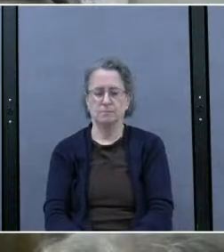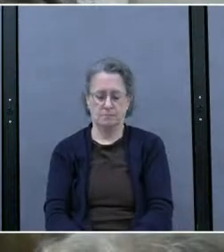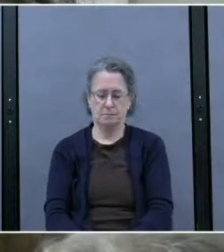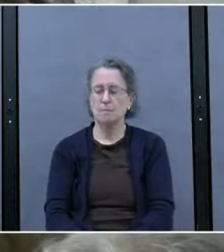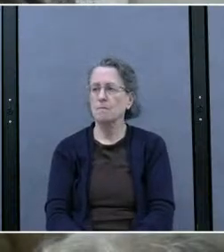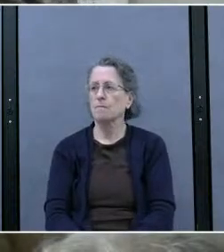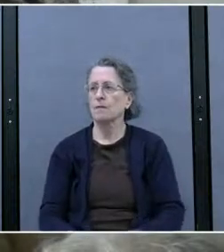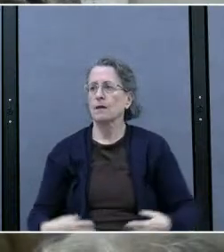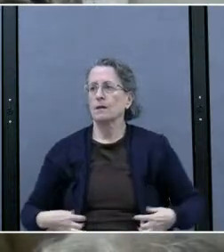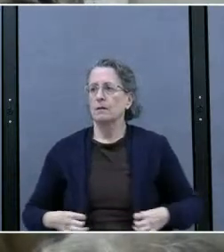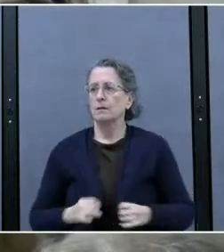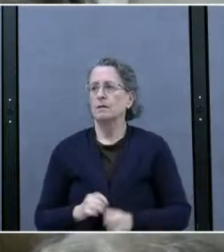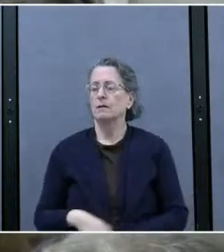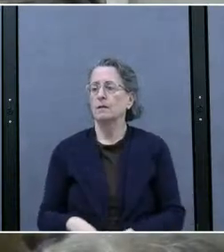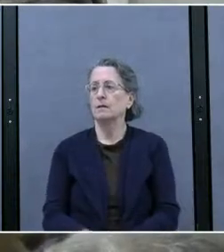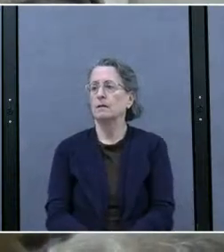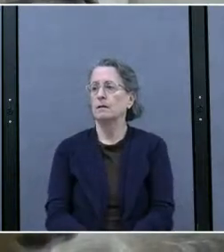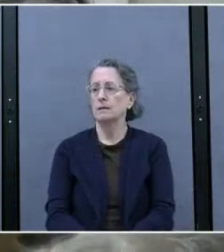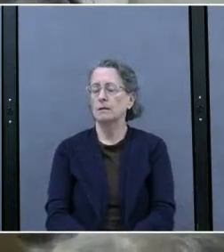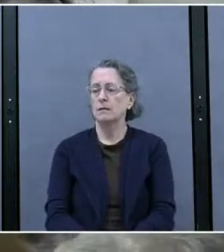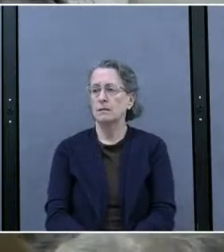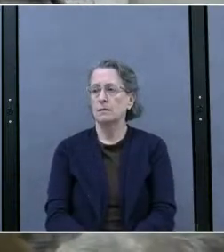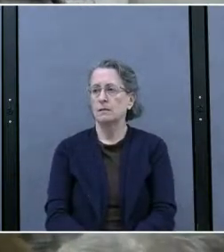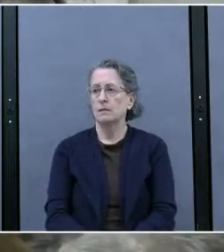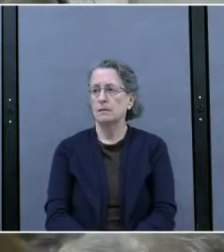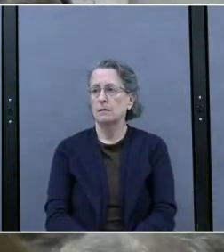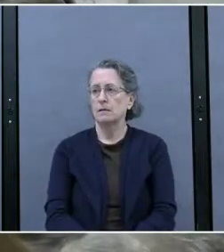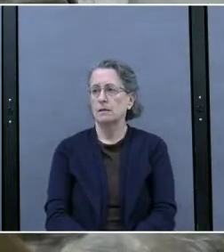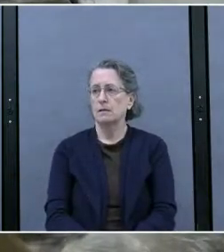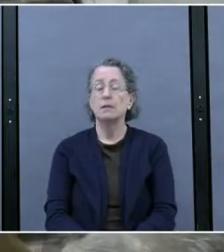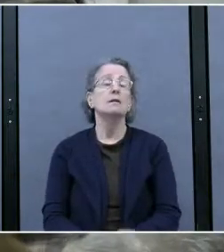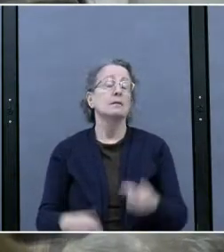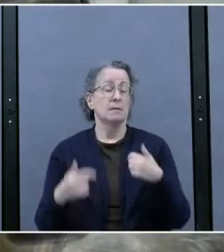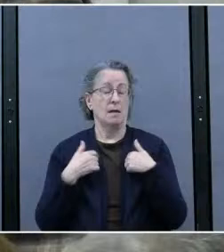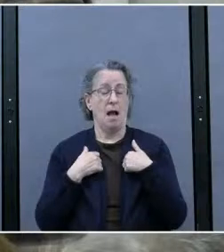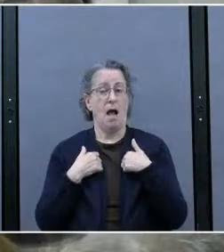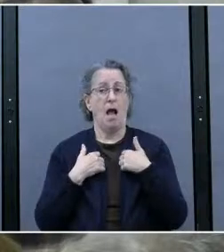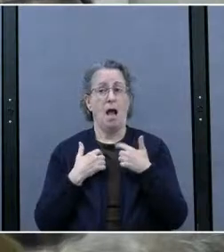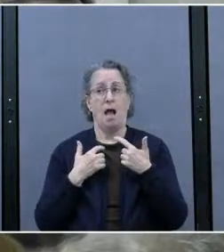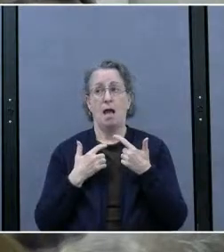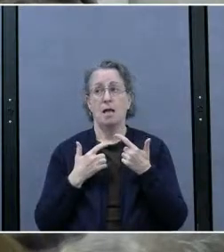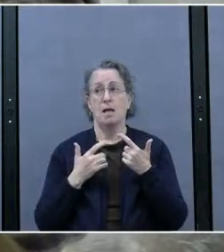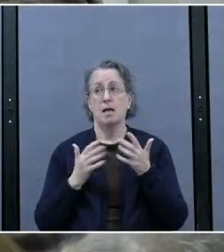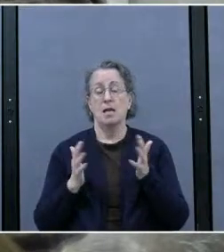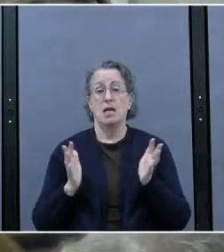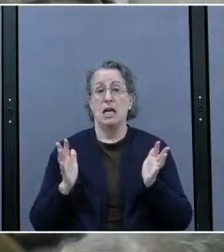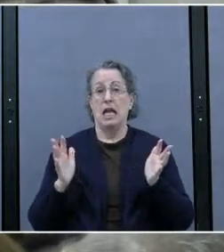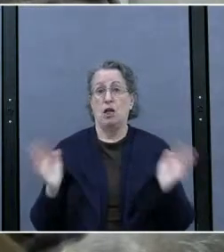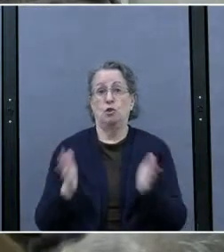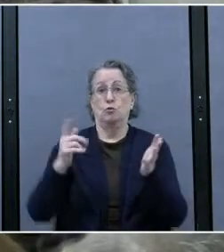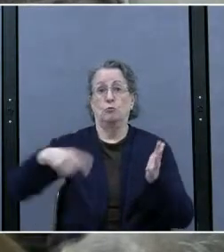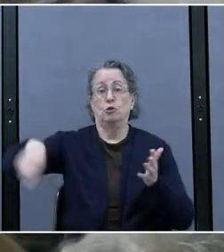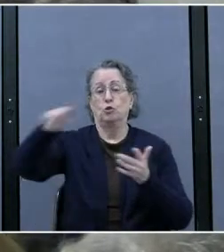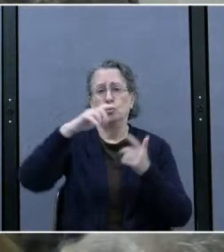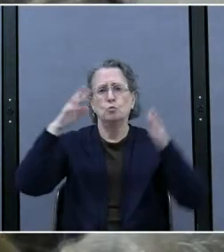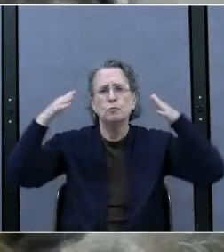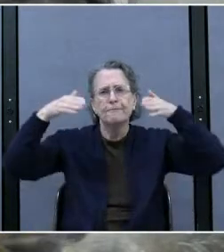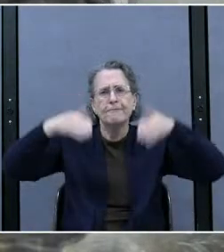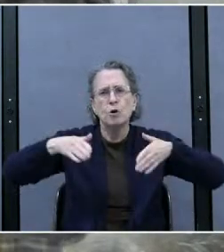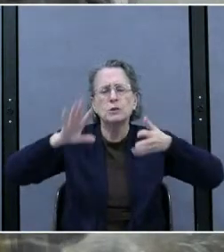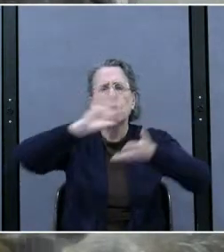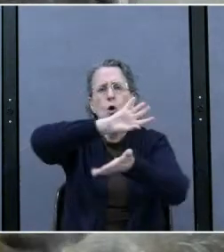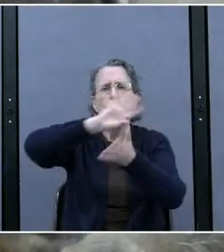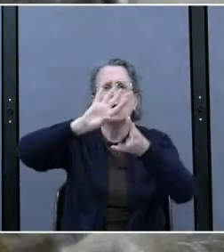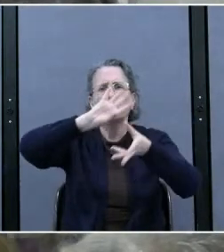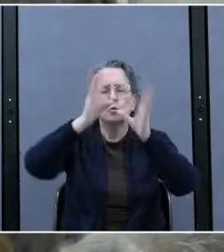urge people to pay attention to the totality of the votes that happen on the recommendation, and notice that even though